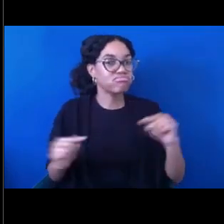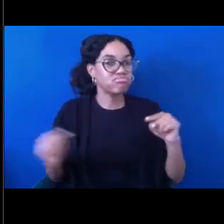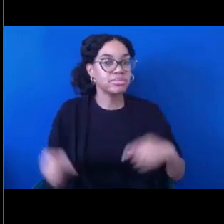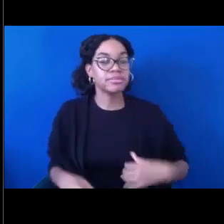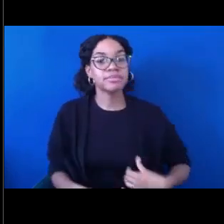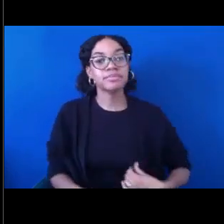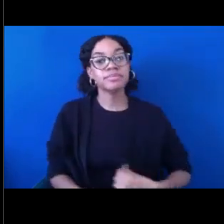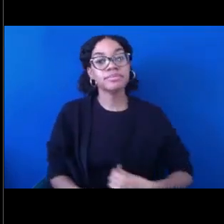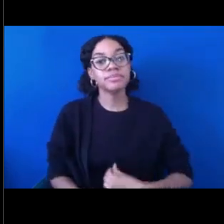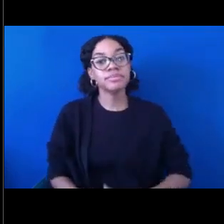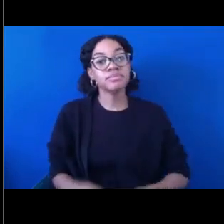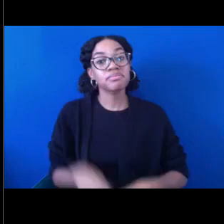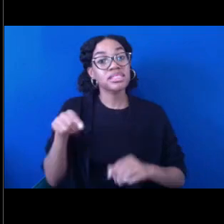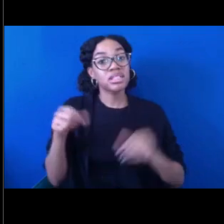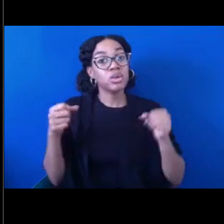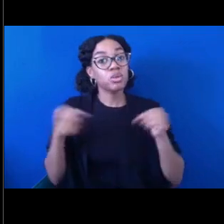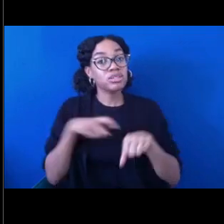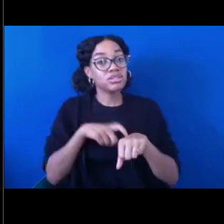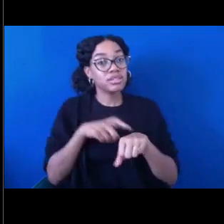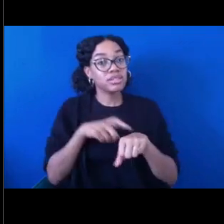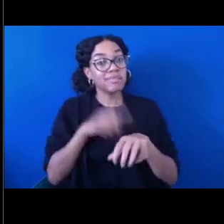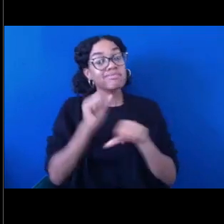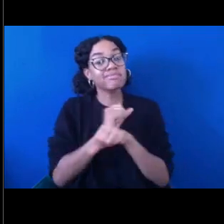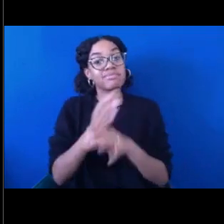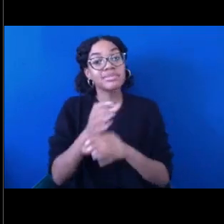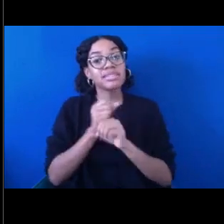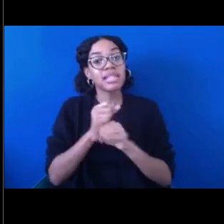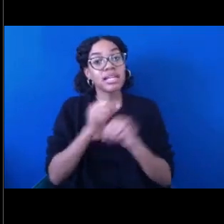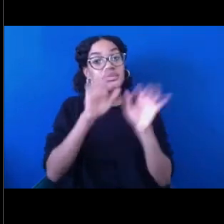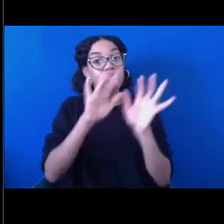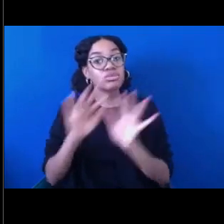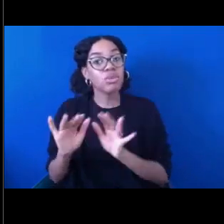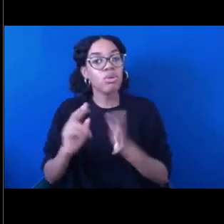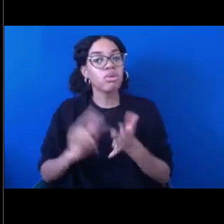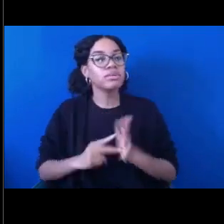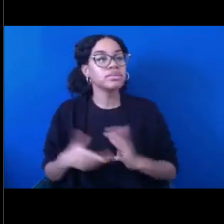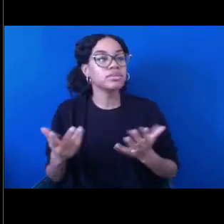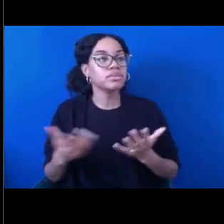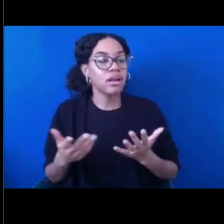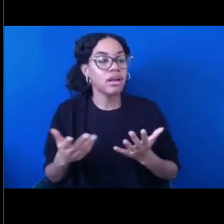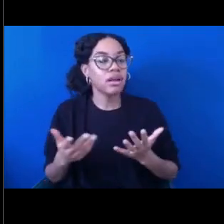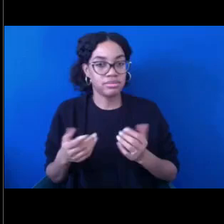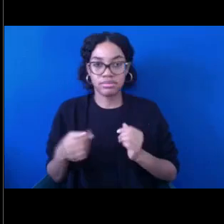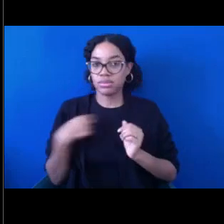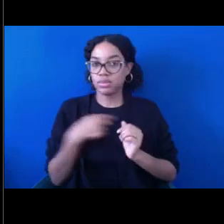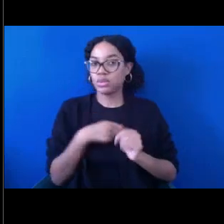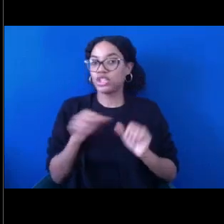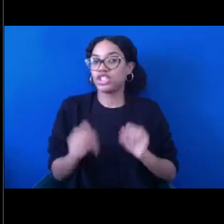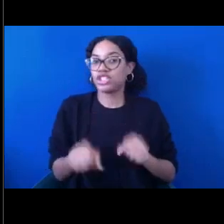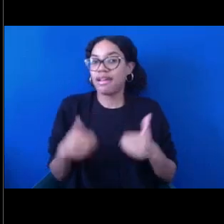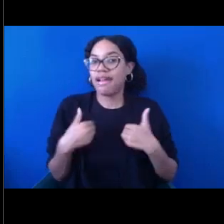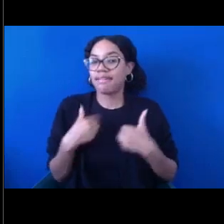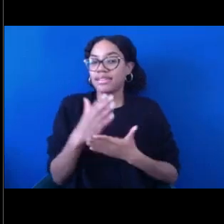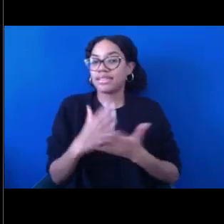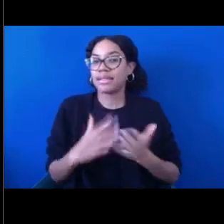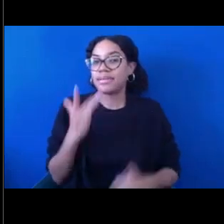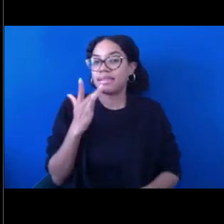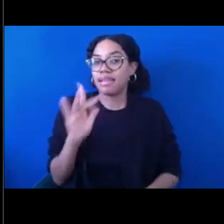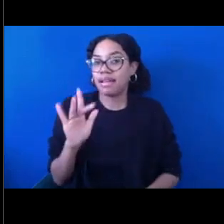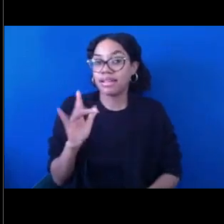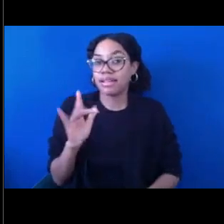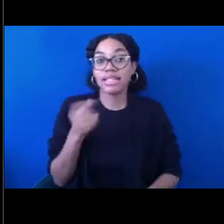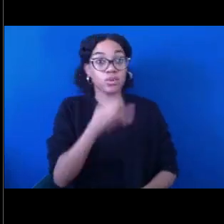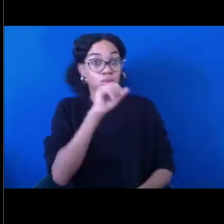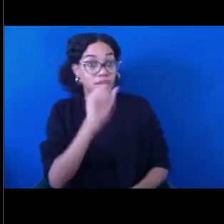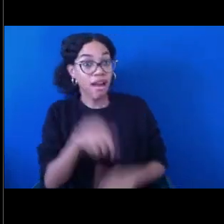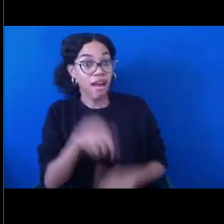winter, we're starting to enter into that sweet spot that might get us a little bit of luck. Of course, I say luck if you are a fan of snow like me. I